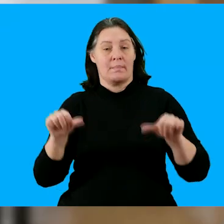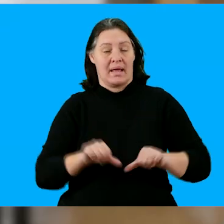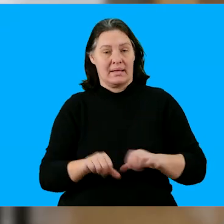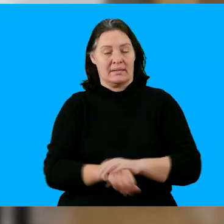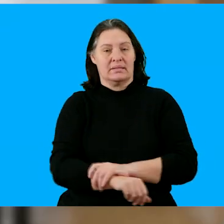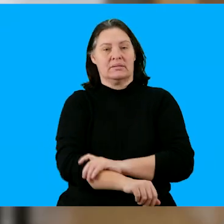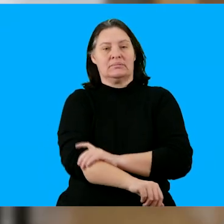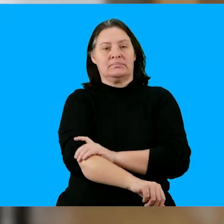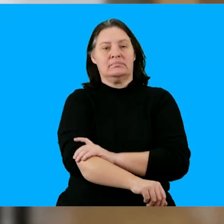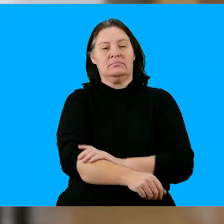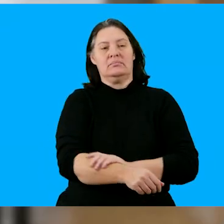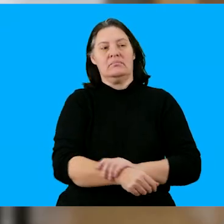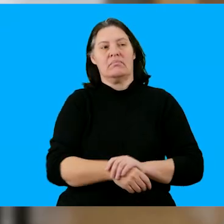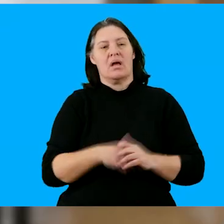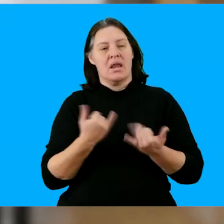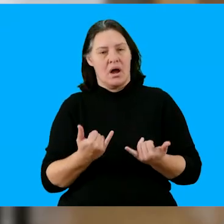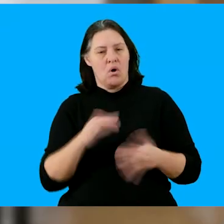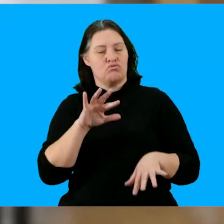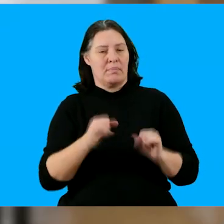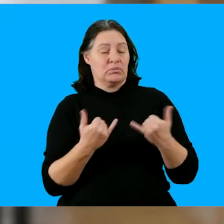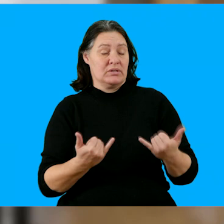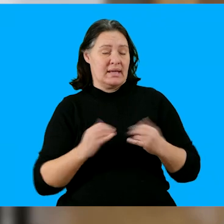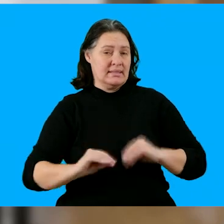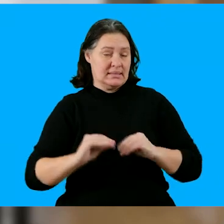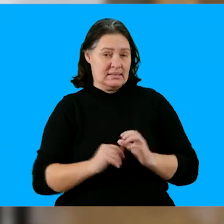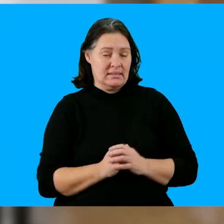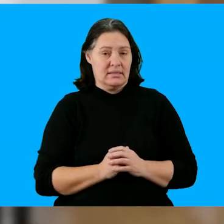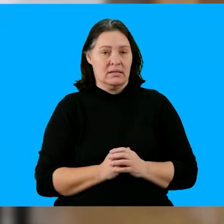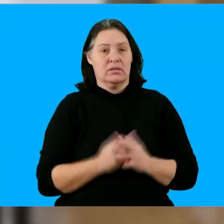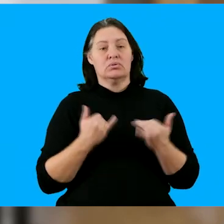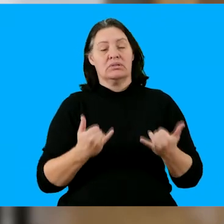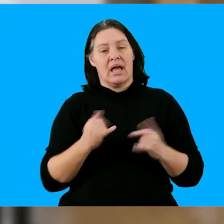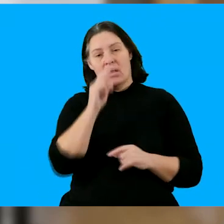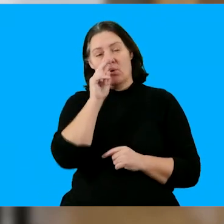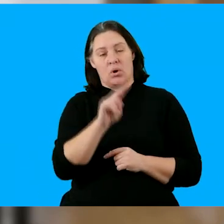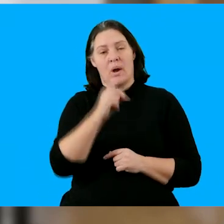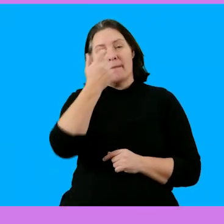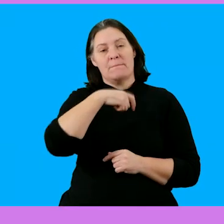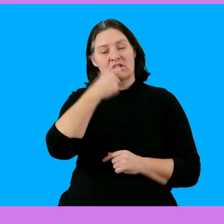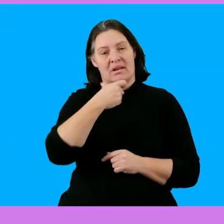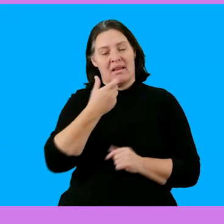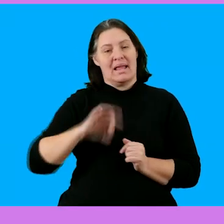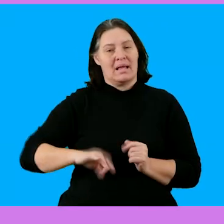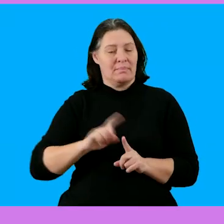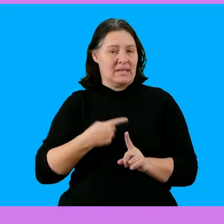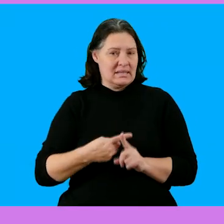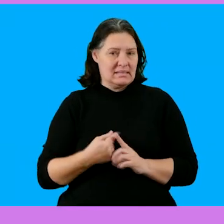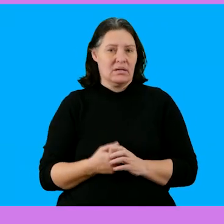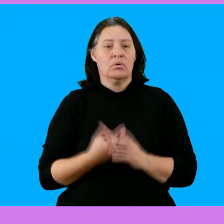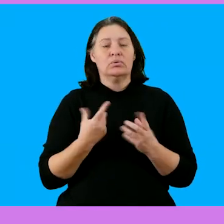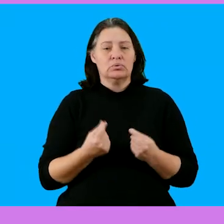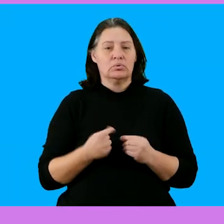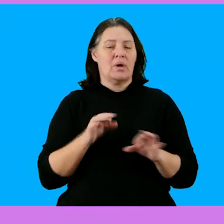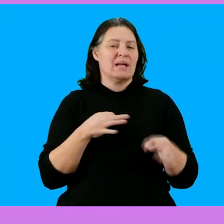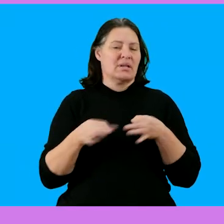Guys, welcome back after our short advert break. Let us wrap up today's lesson. So today we looked at personal income tax, where we